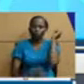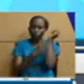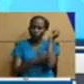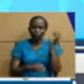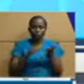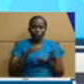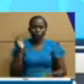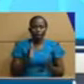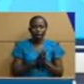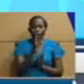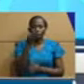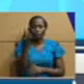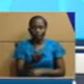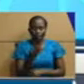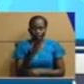third live on less than